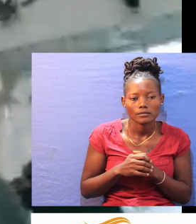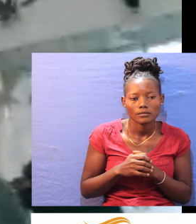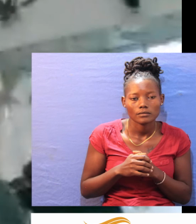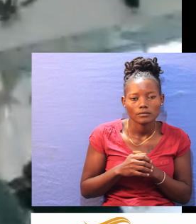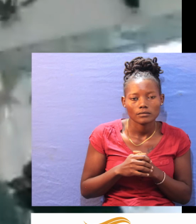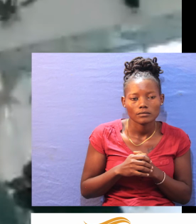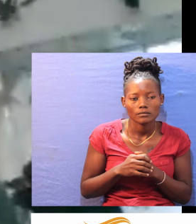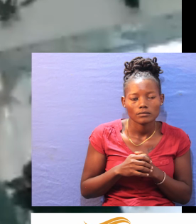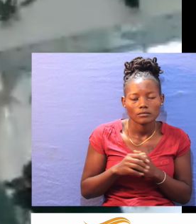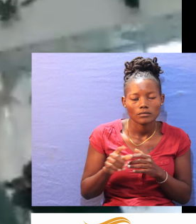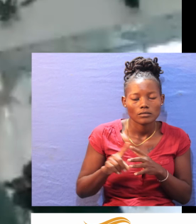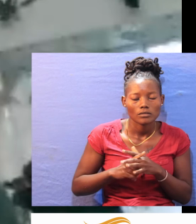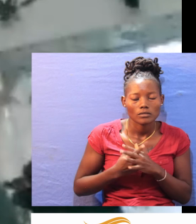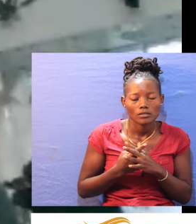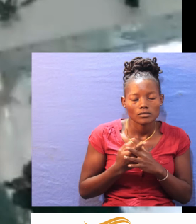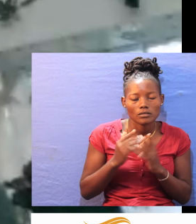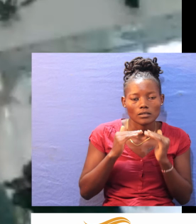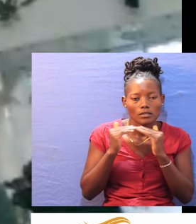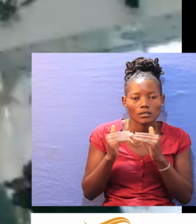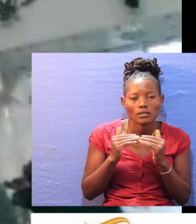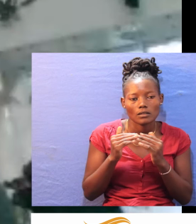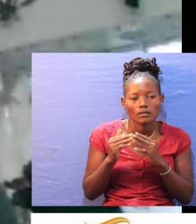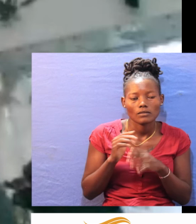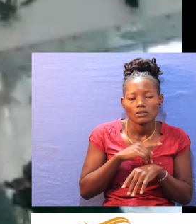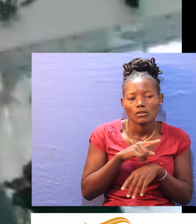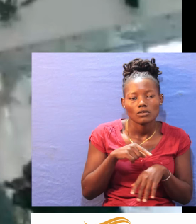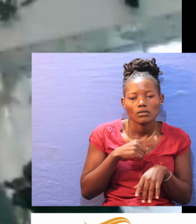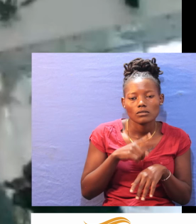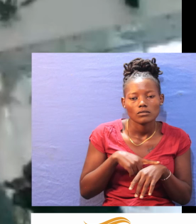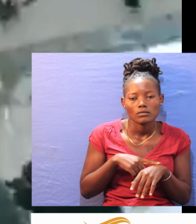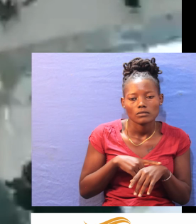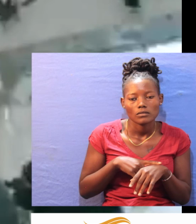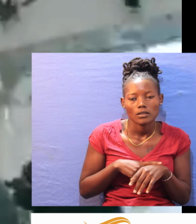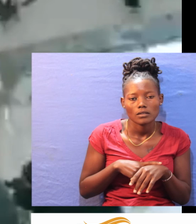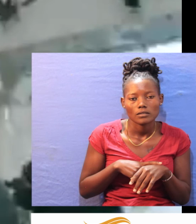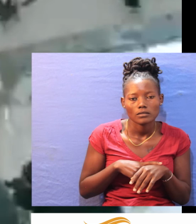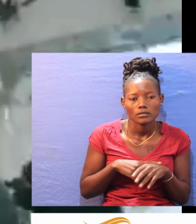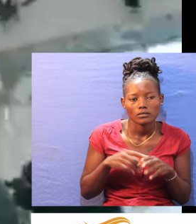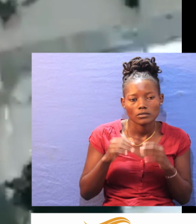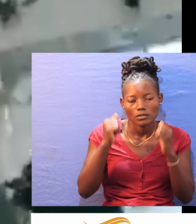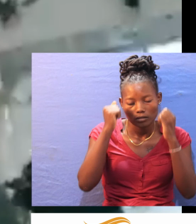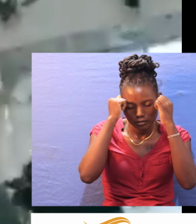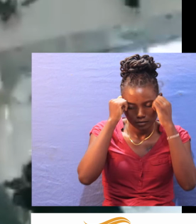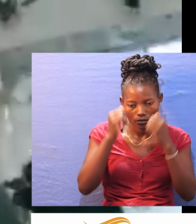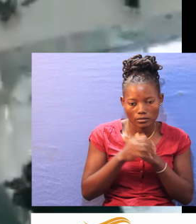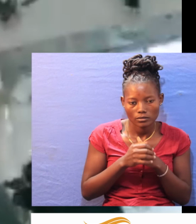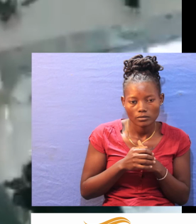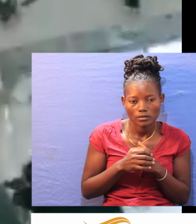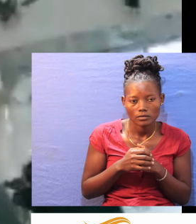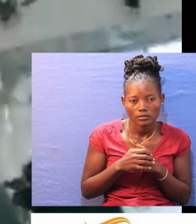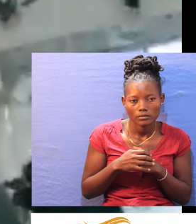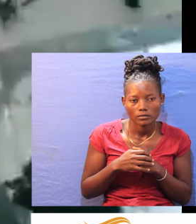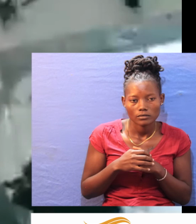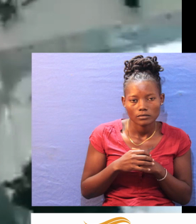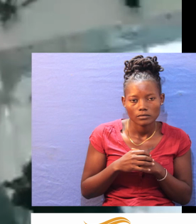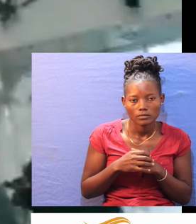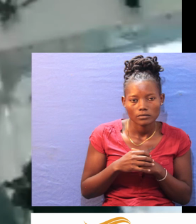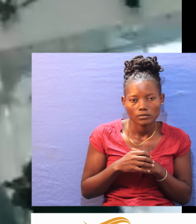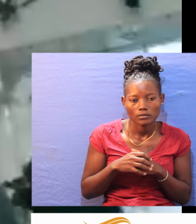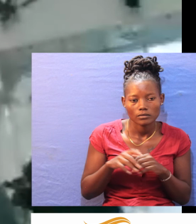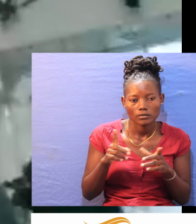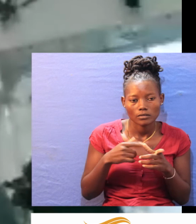it's sort of a beginning level in college sports. You're actually a student, um, and